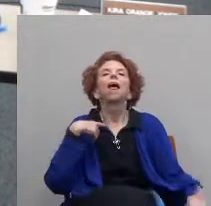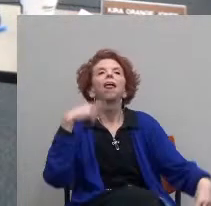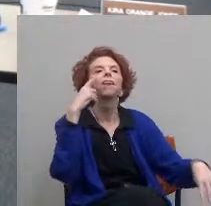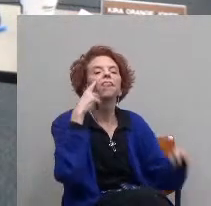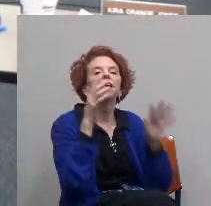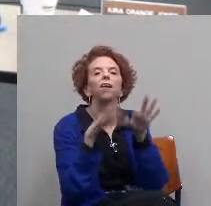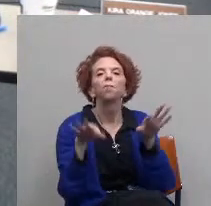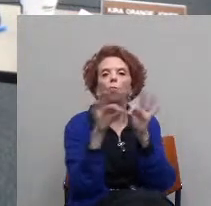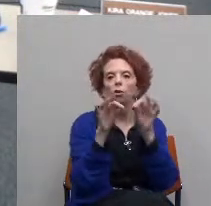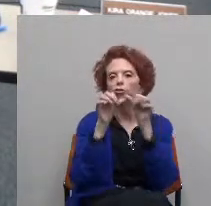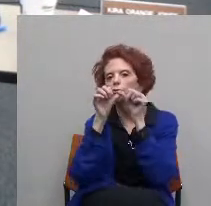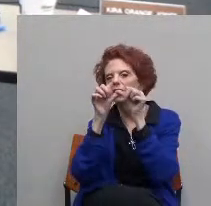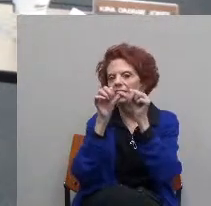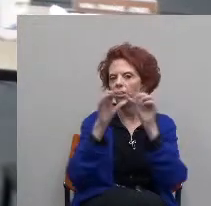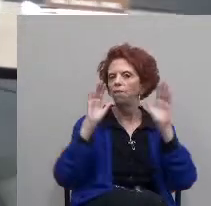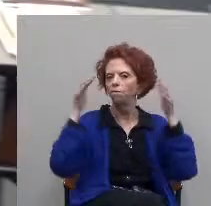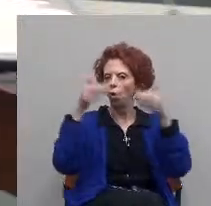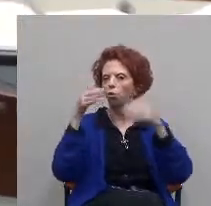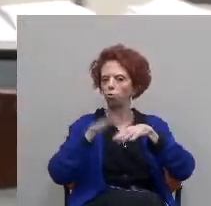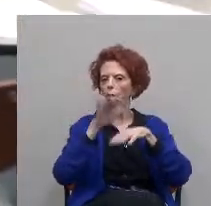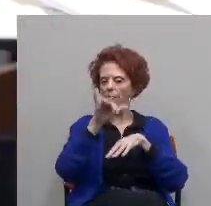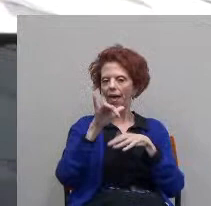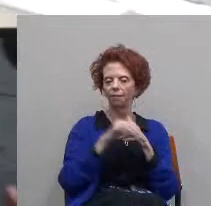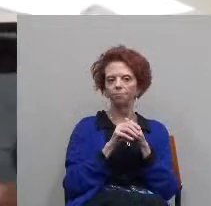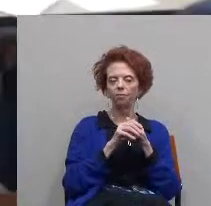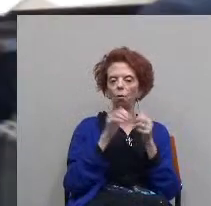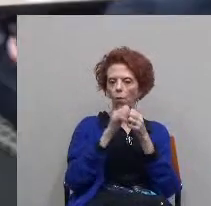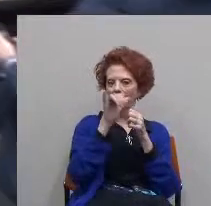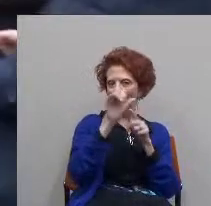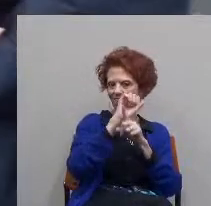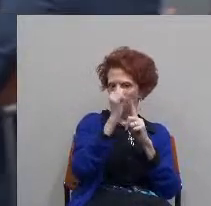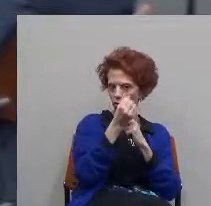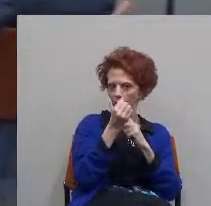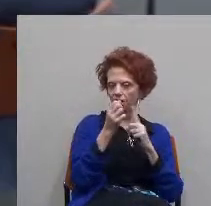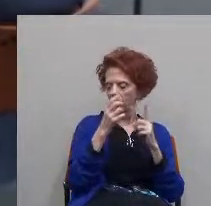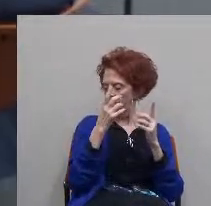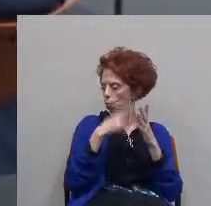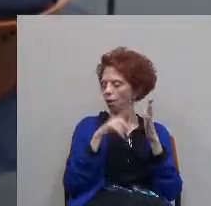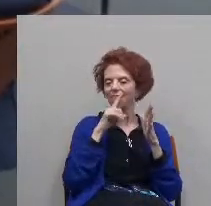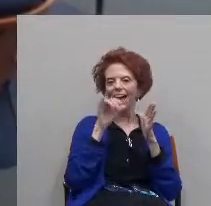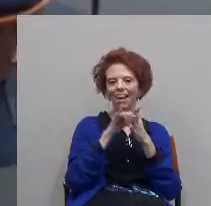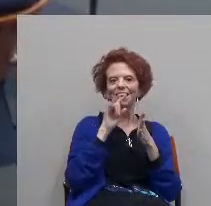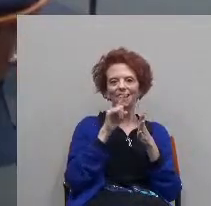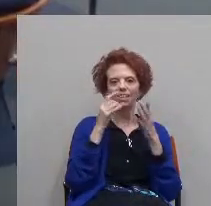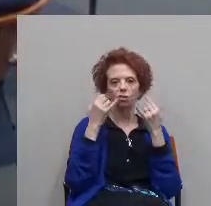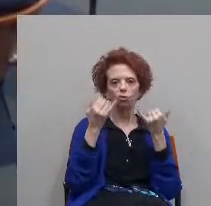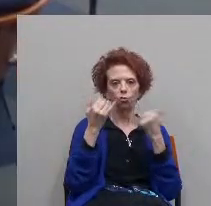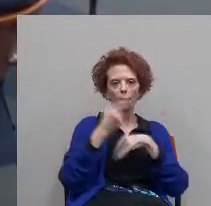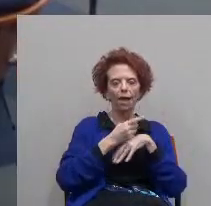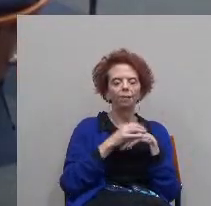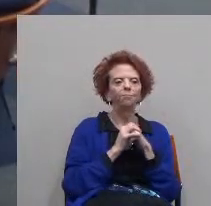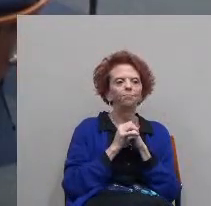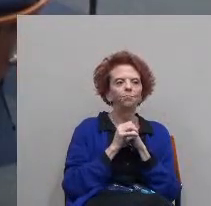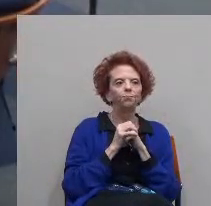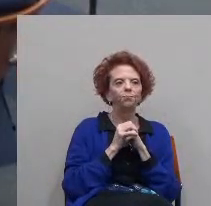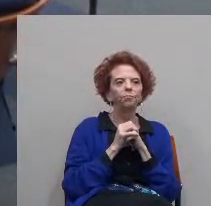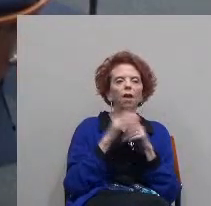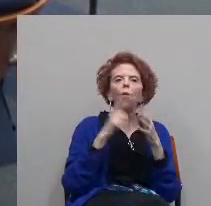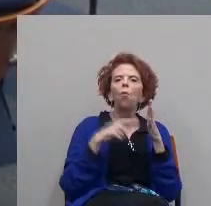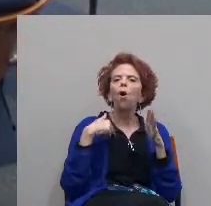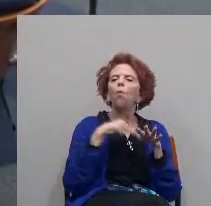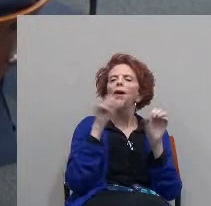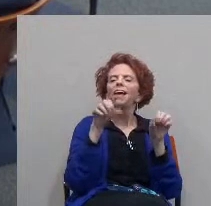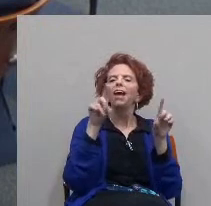and help people to really appreciate what that situation is today. And is there anything that we can do